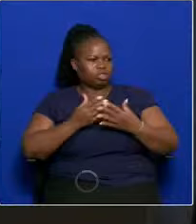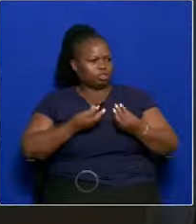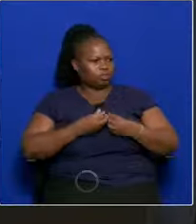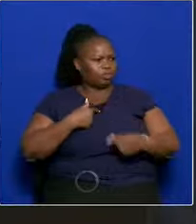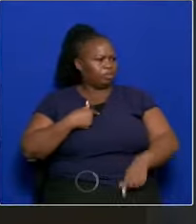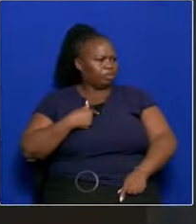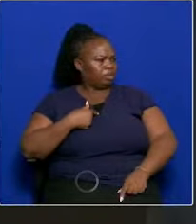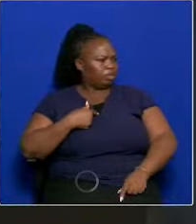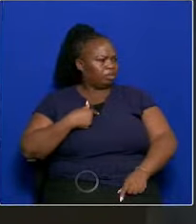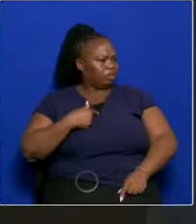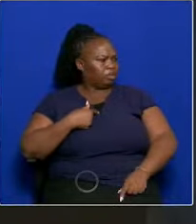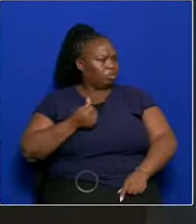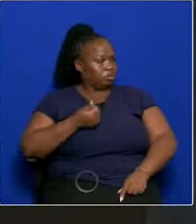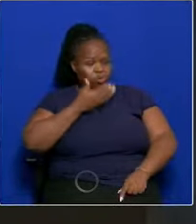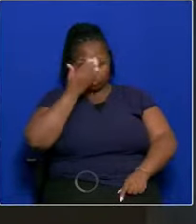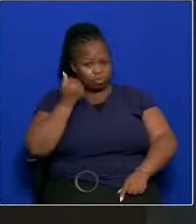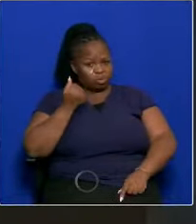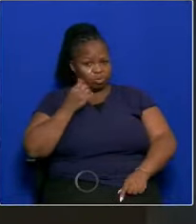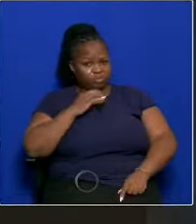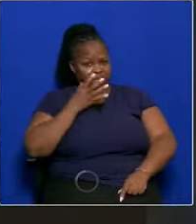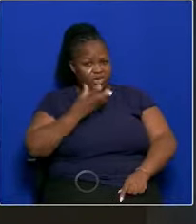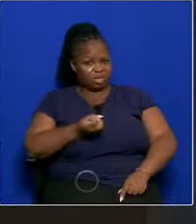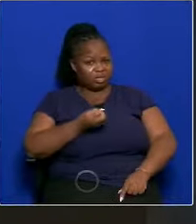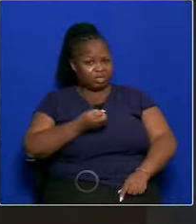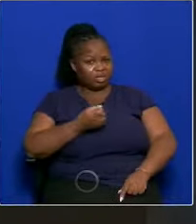he didn't show you.